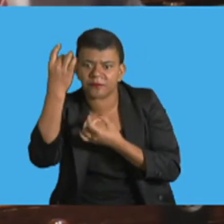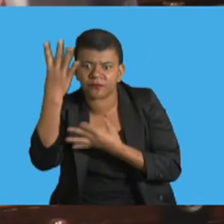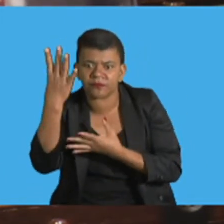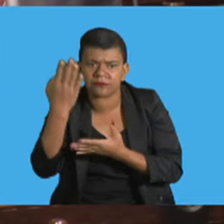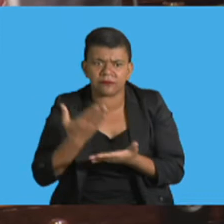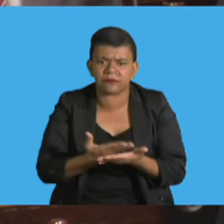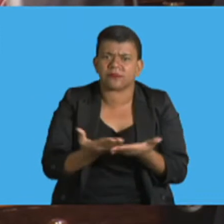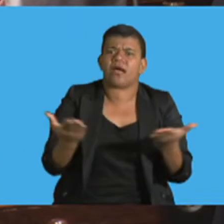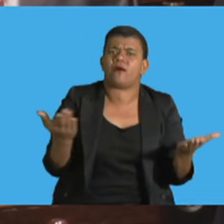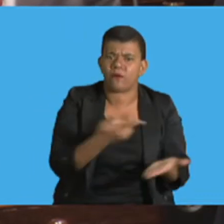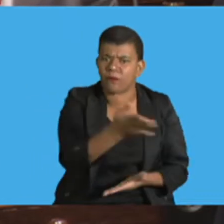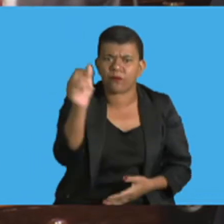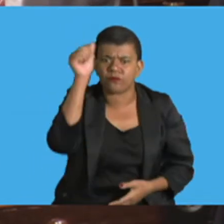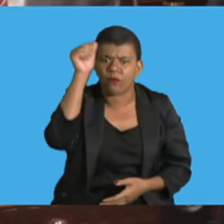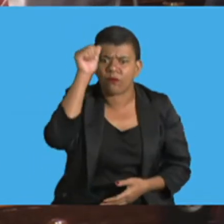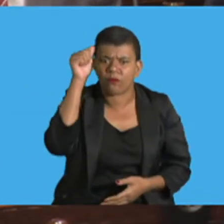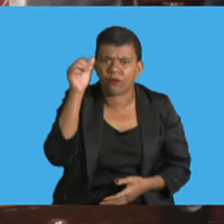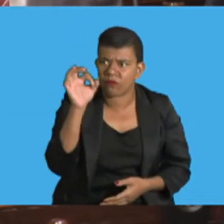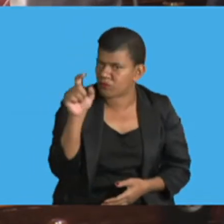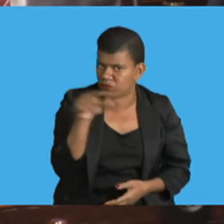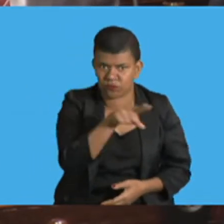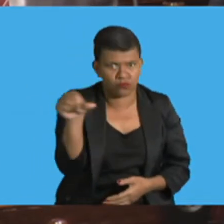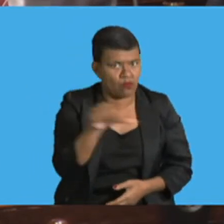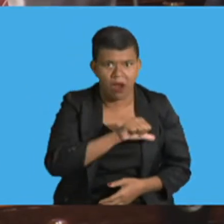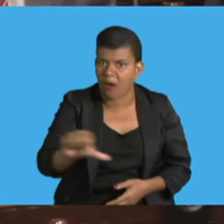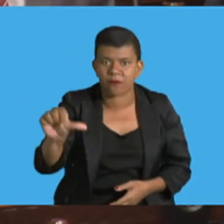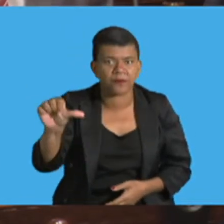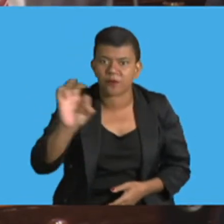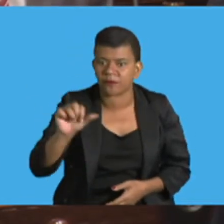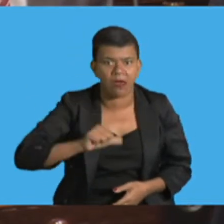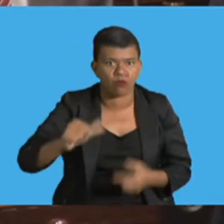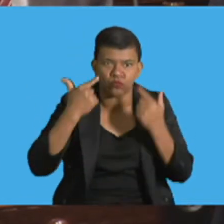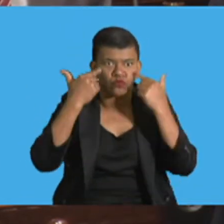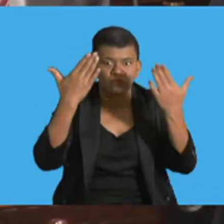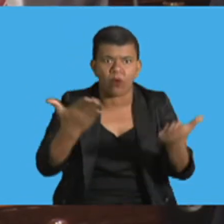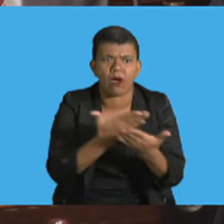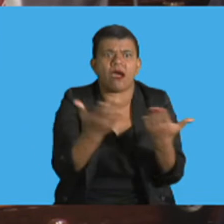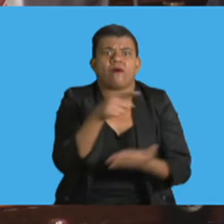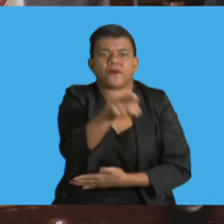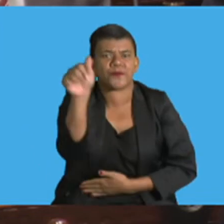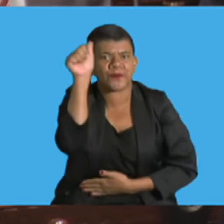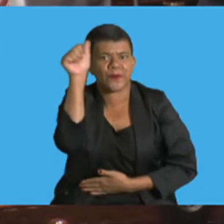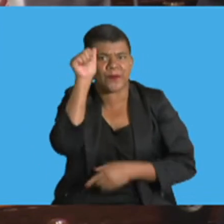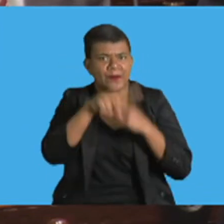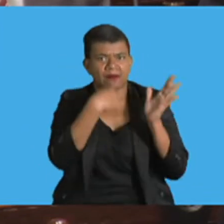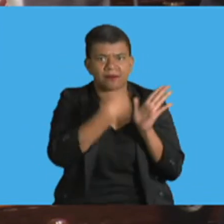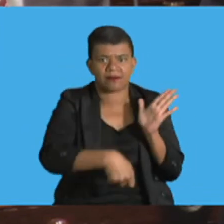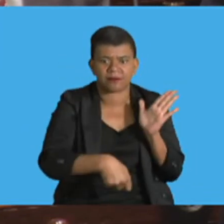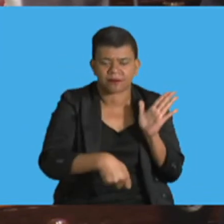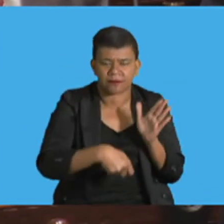disturbing, Mr. Speaker, sir. Mr. Speaker, sir. Order. Mr. Speaker, sir. Order. If